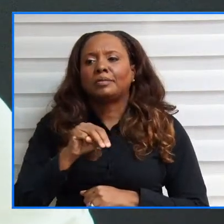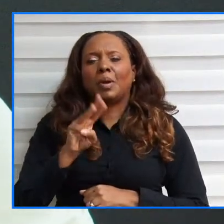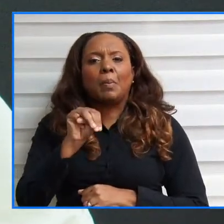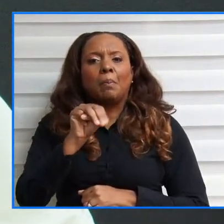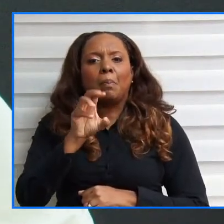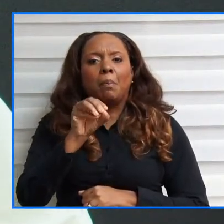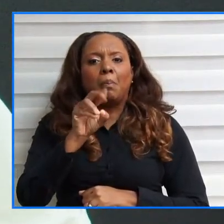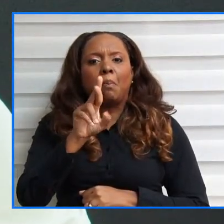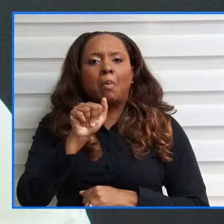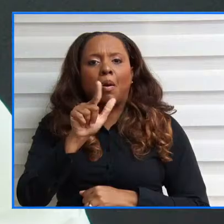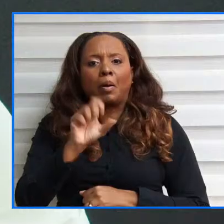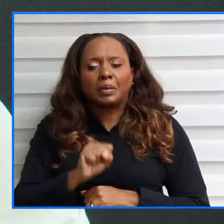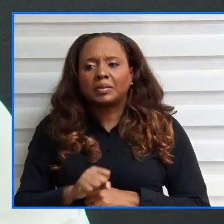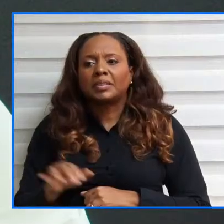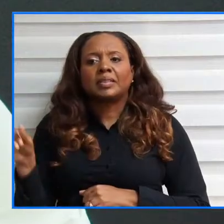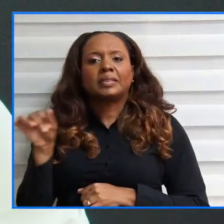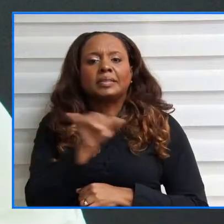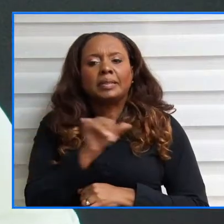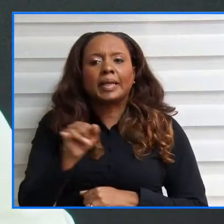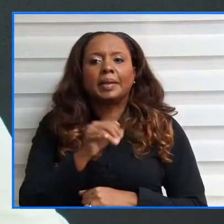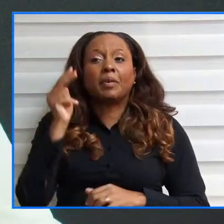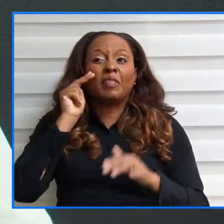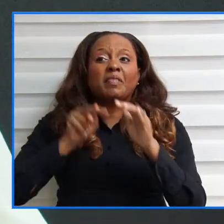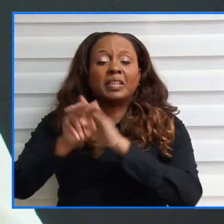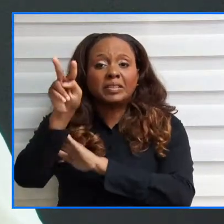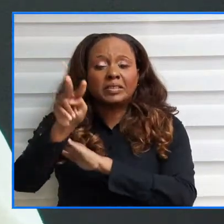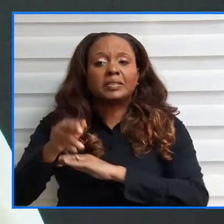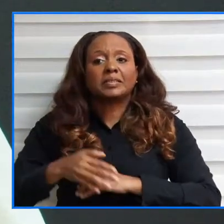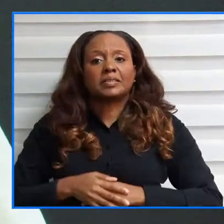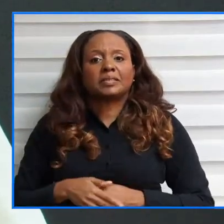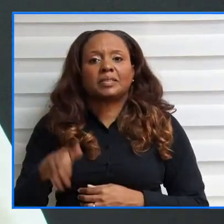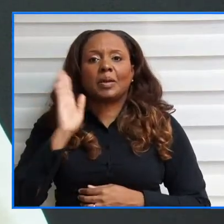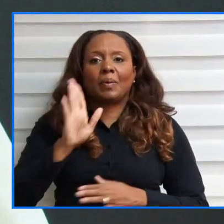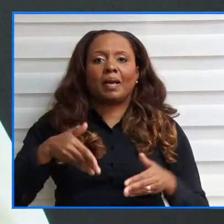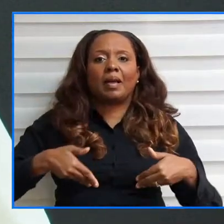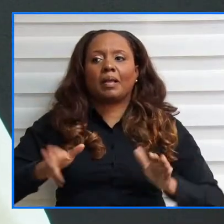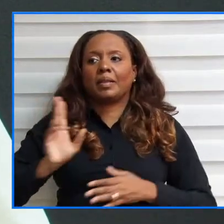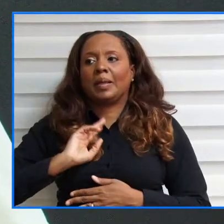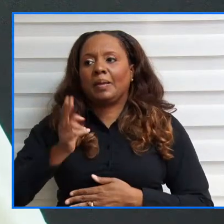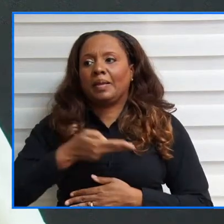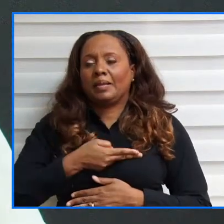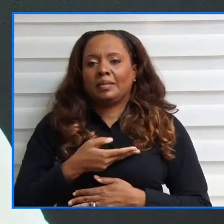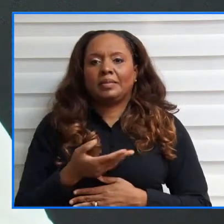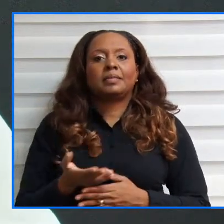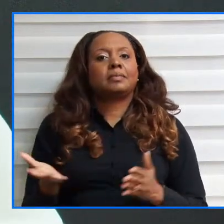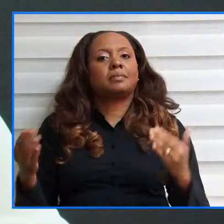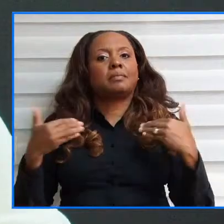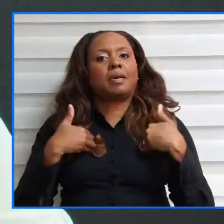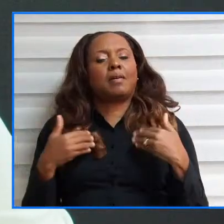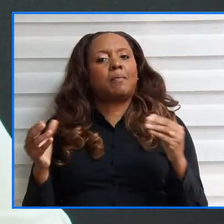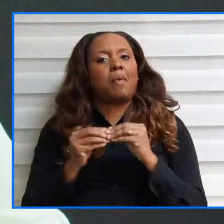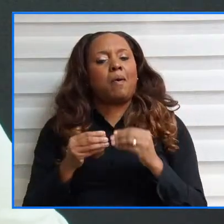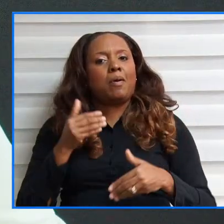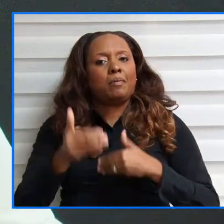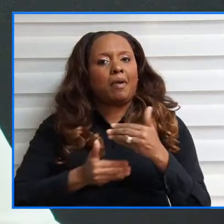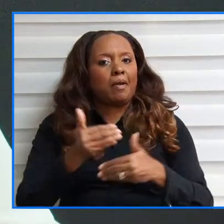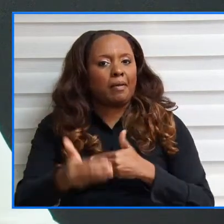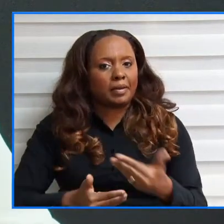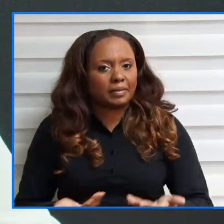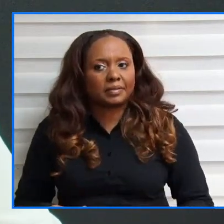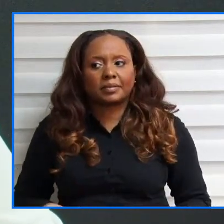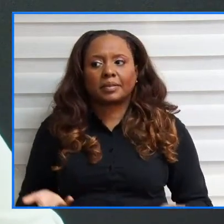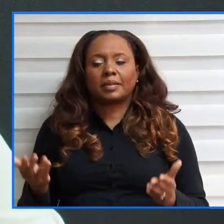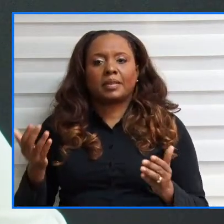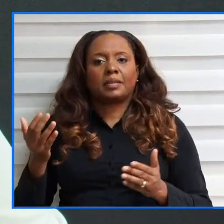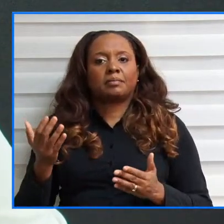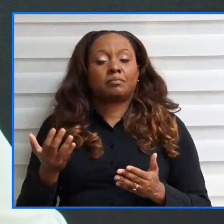that collaboration and solidarity, I believe, will allow us to be able to see far more progress than if we try to do it